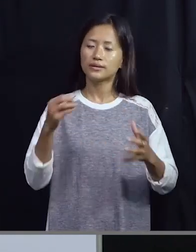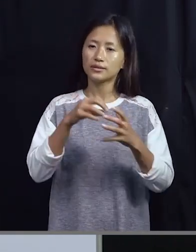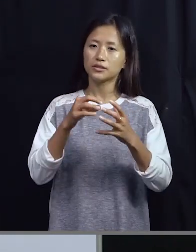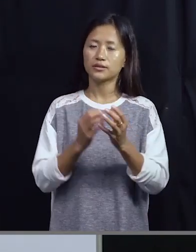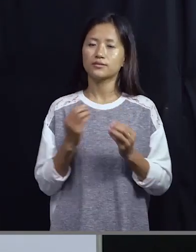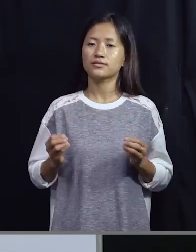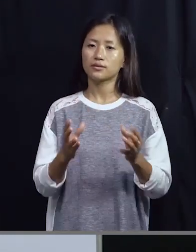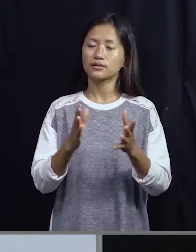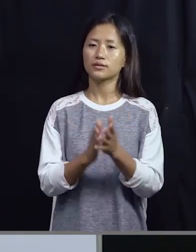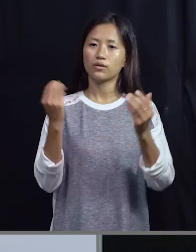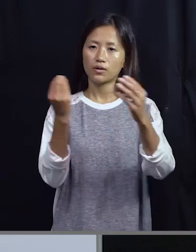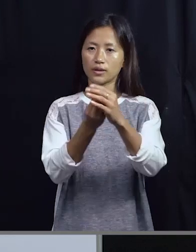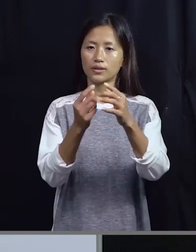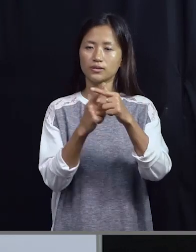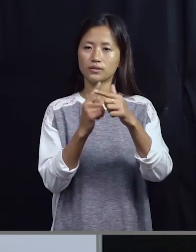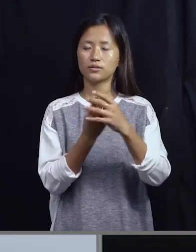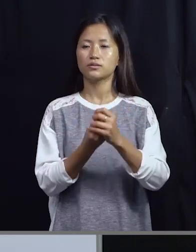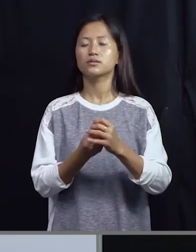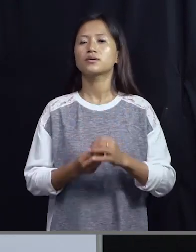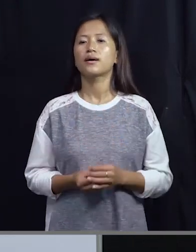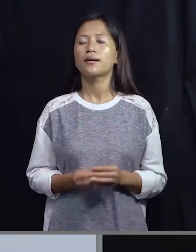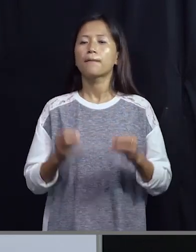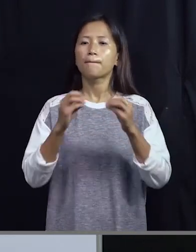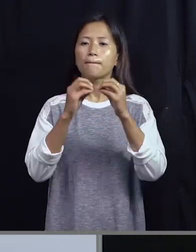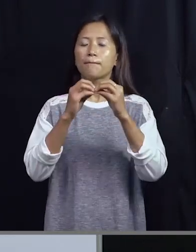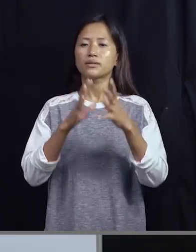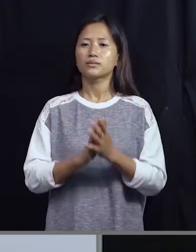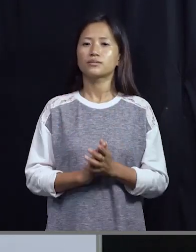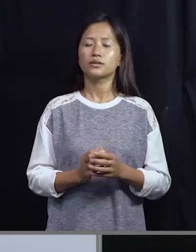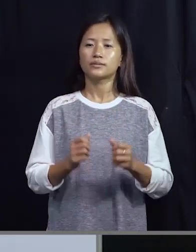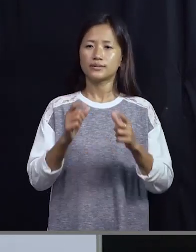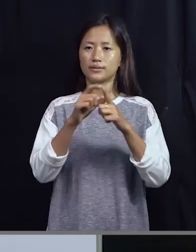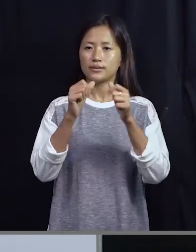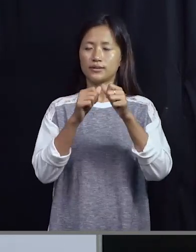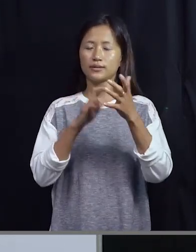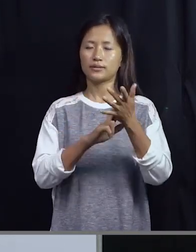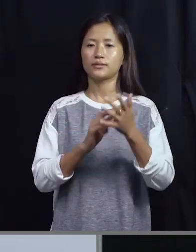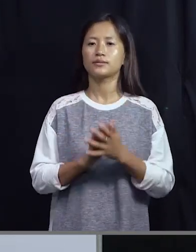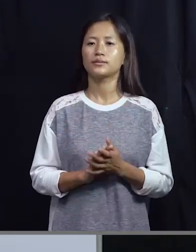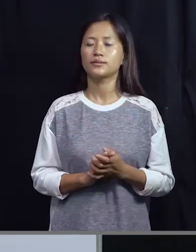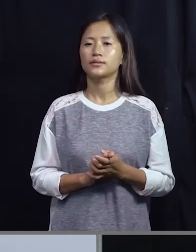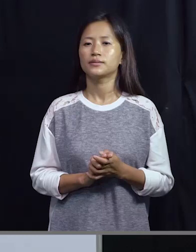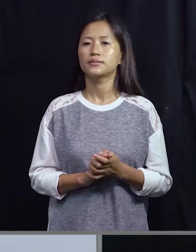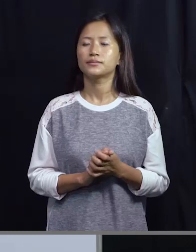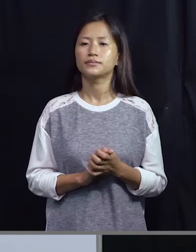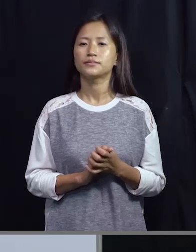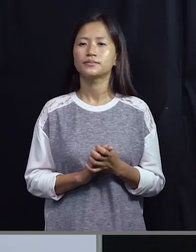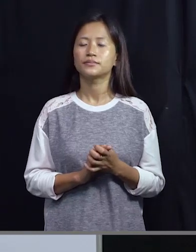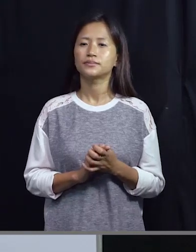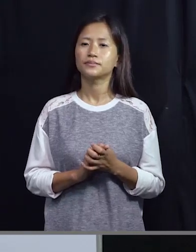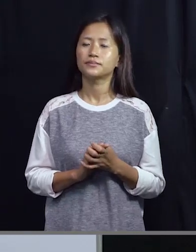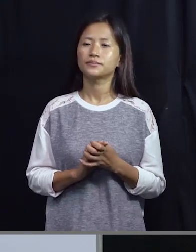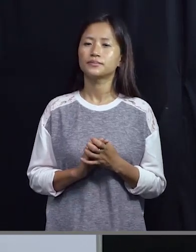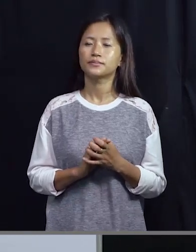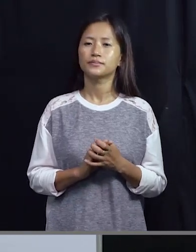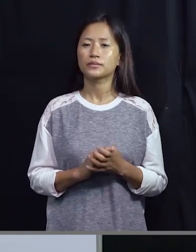initiating or subsequent addition of the bases by the DNA polymerase. So now this DNA polymerase